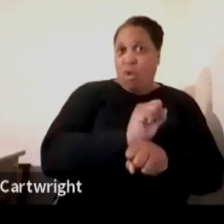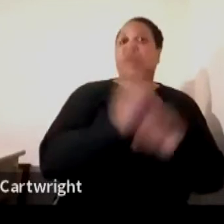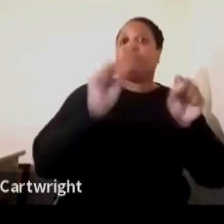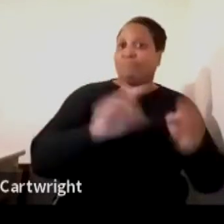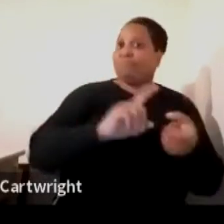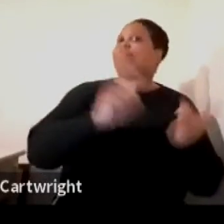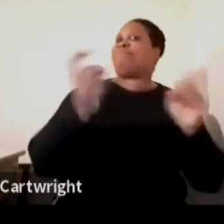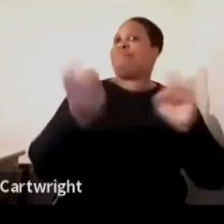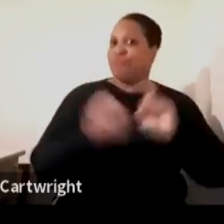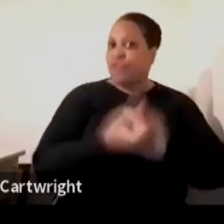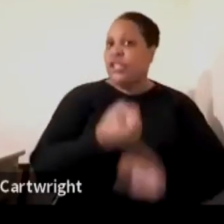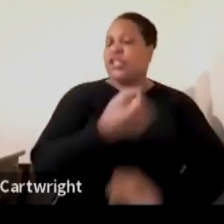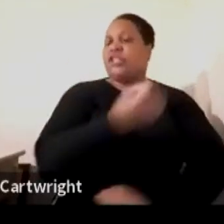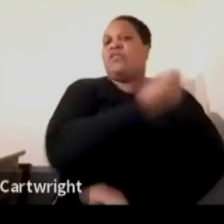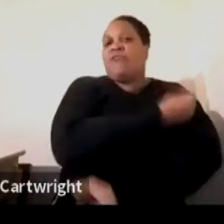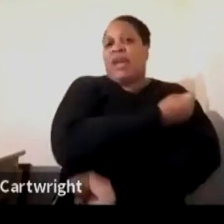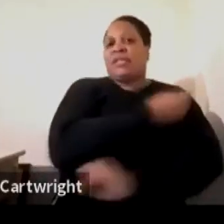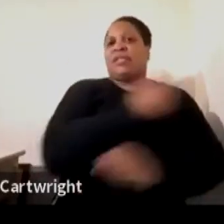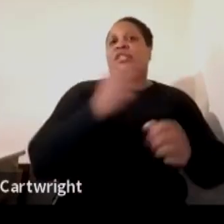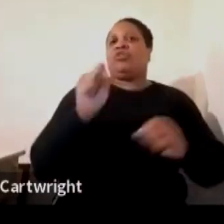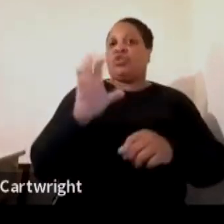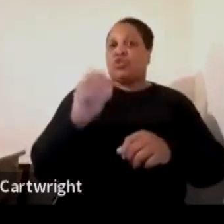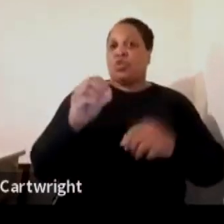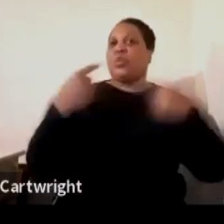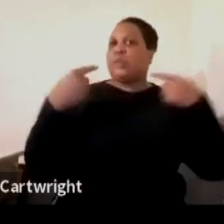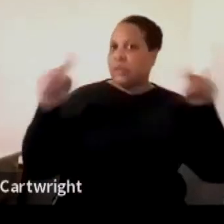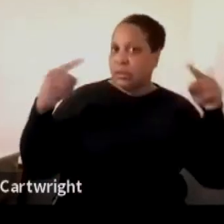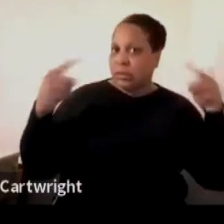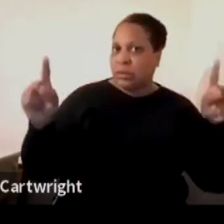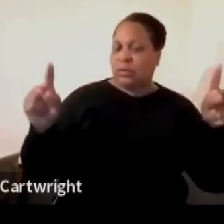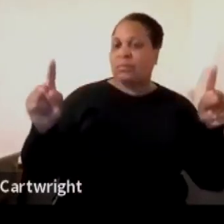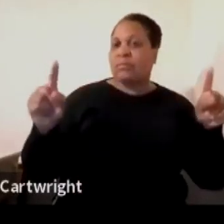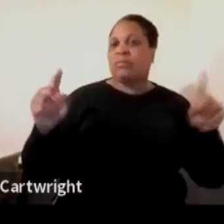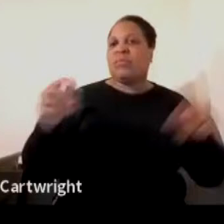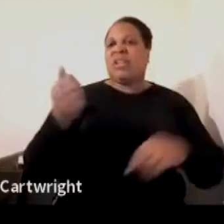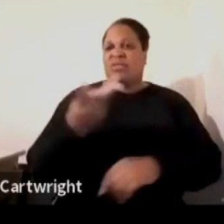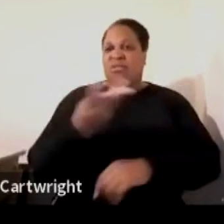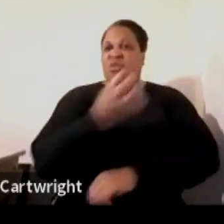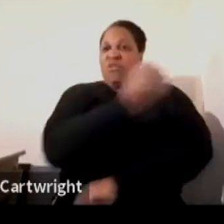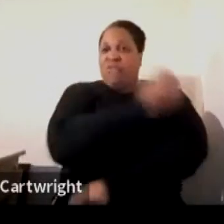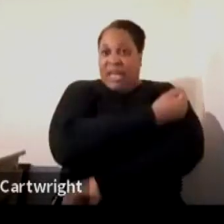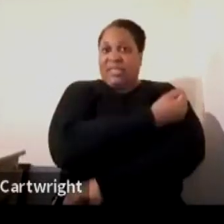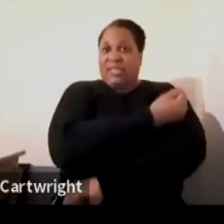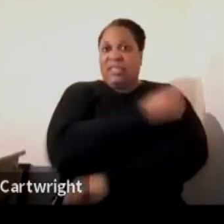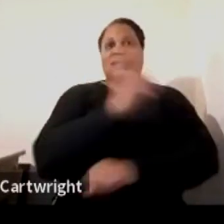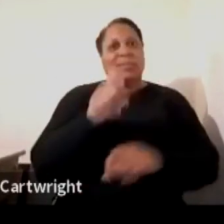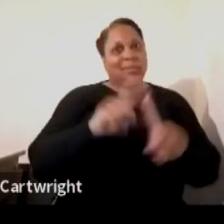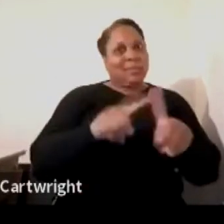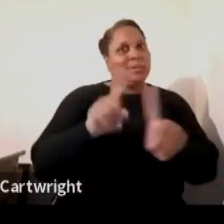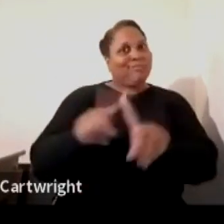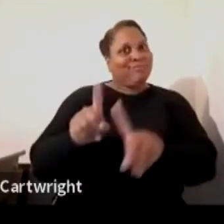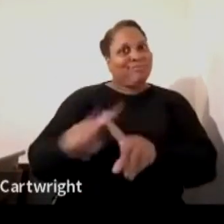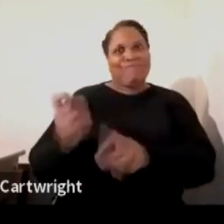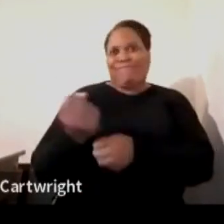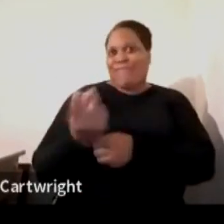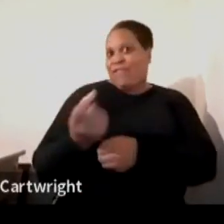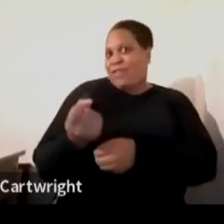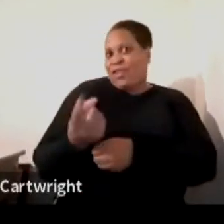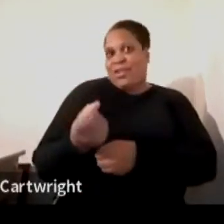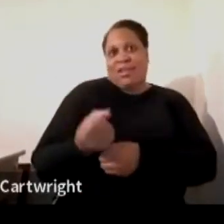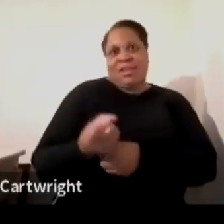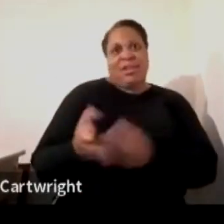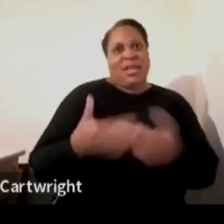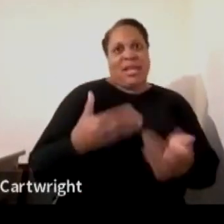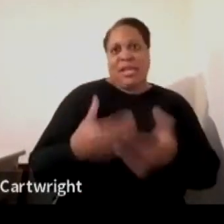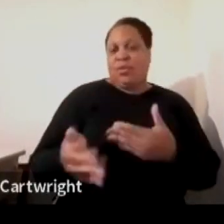that works. We're all familiar with flu vaccination, that we have to take a different one every year anyway. And the process of